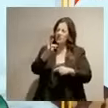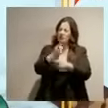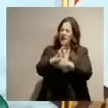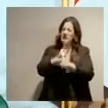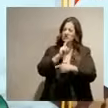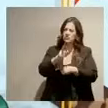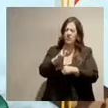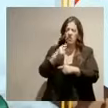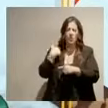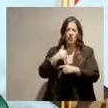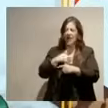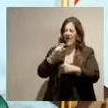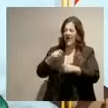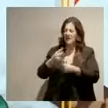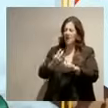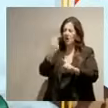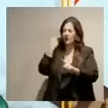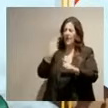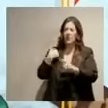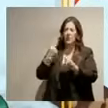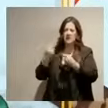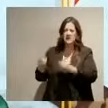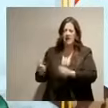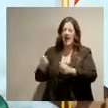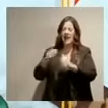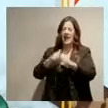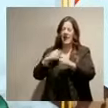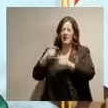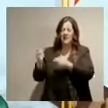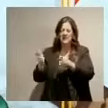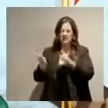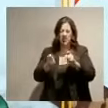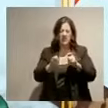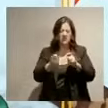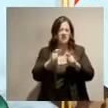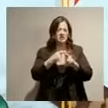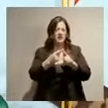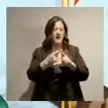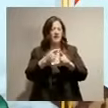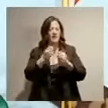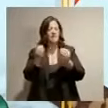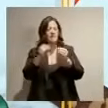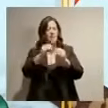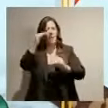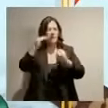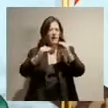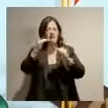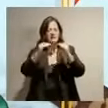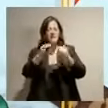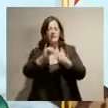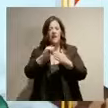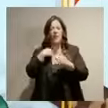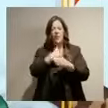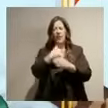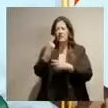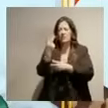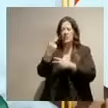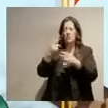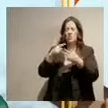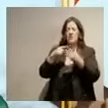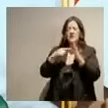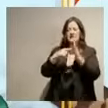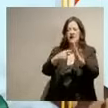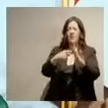right to reference. It was well over $1 billion on that payroll. Those 2 examples. So, you know, we'll work through them.